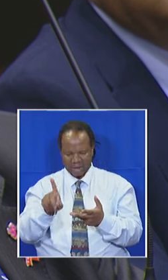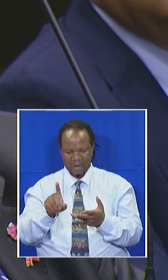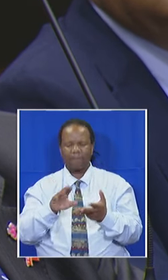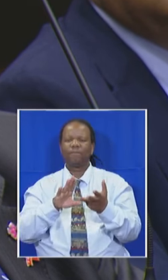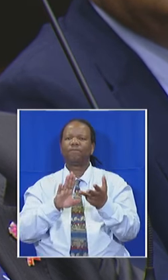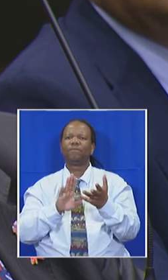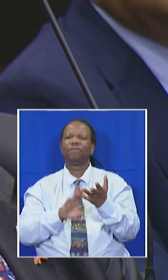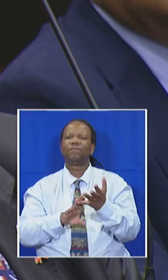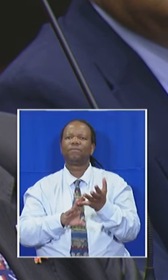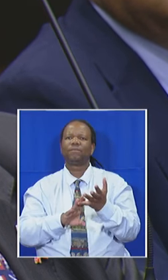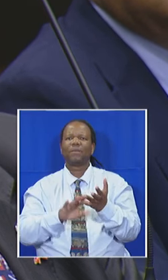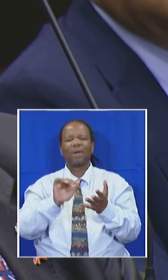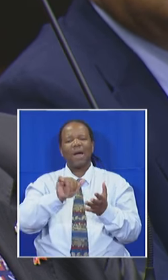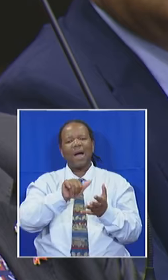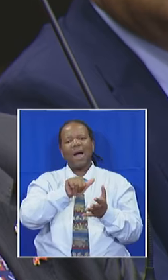izifundazwe, abantu